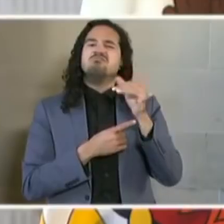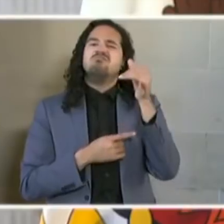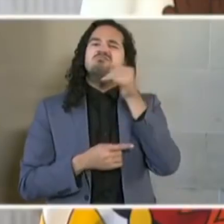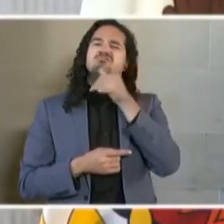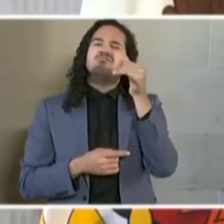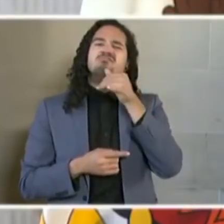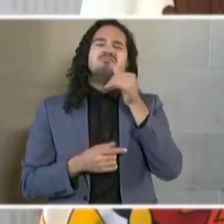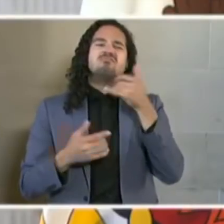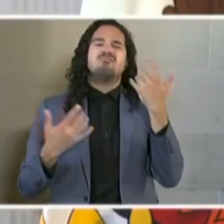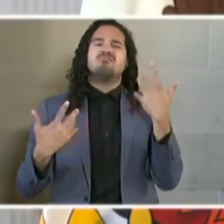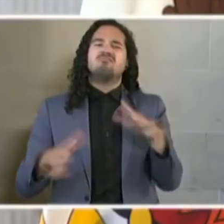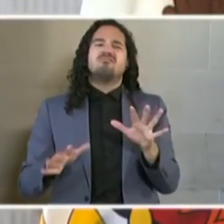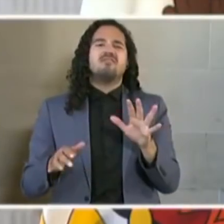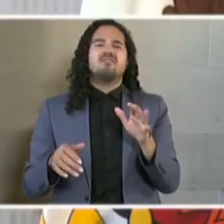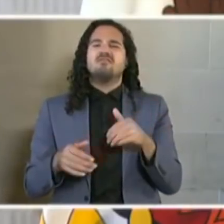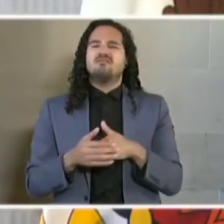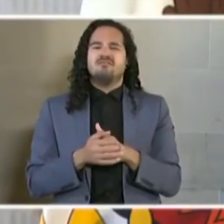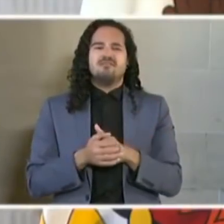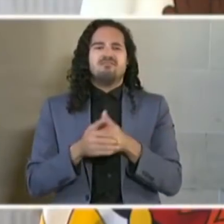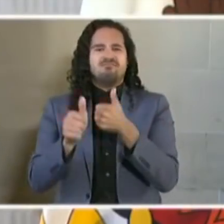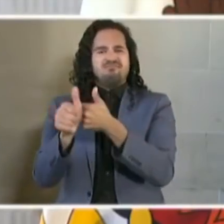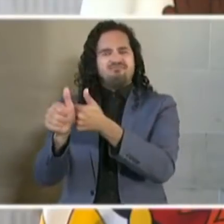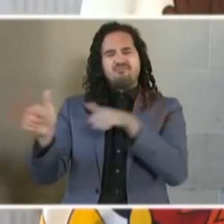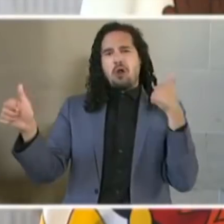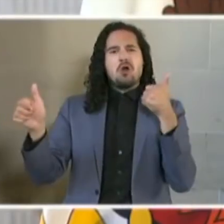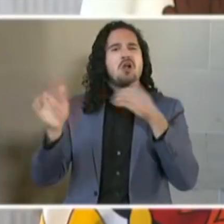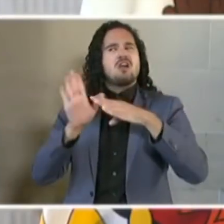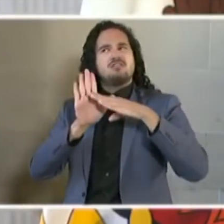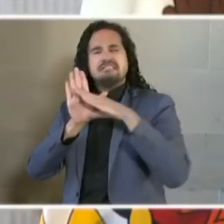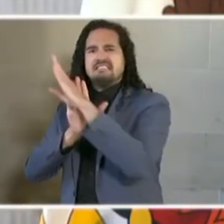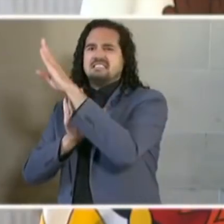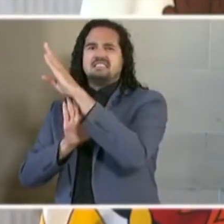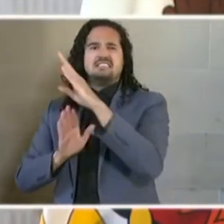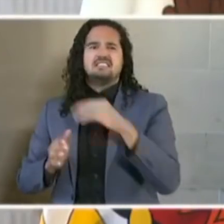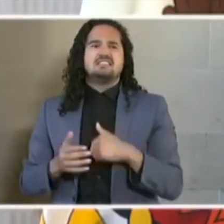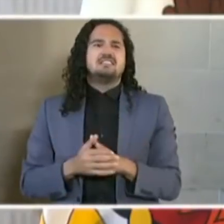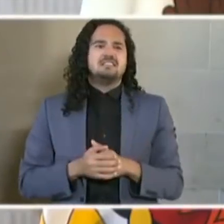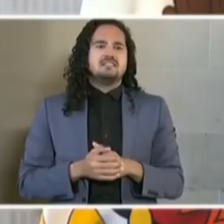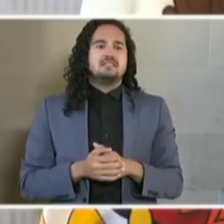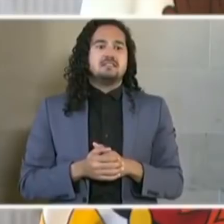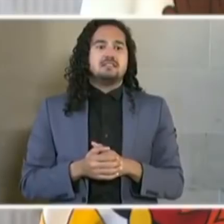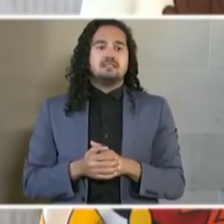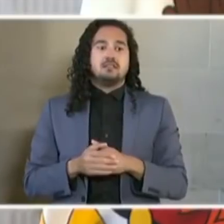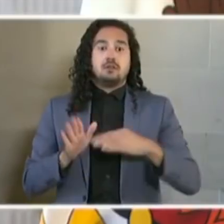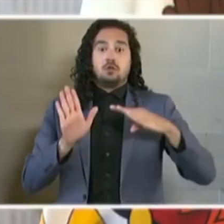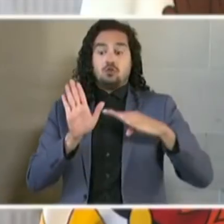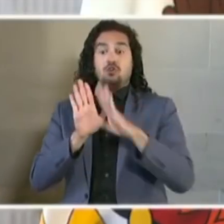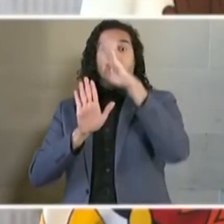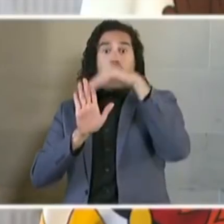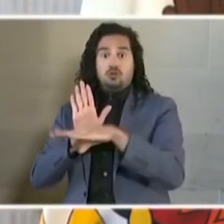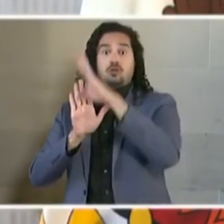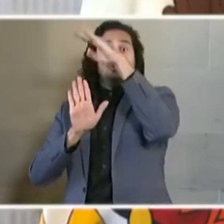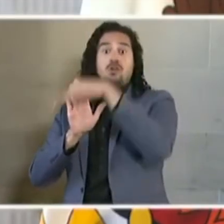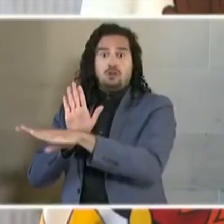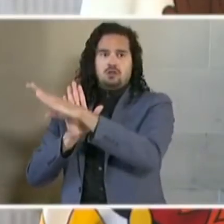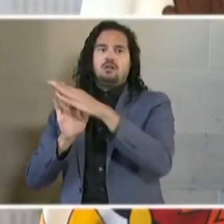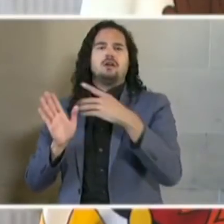massive surges and crushed two curves, the first one in the spring, the second one in the